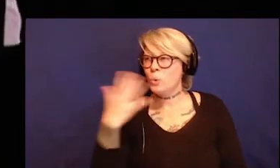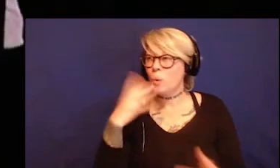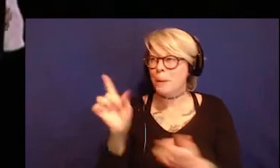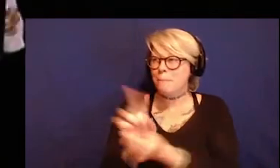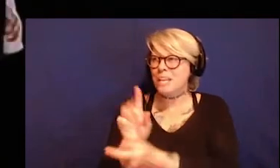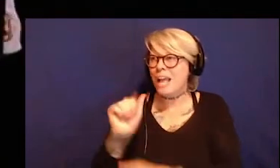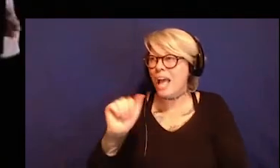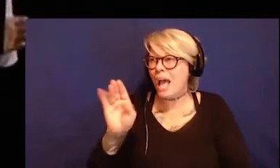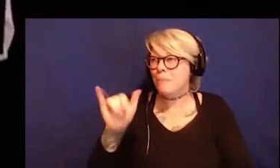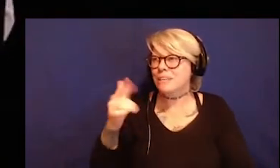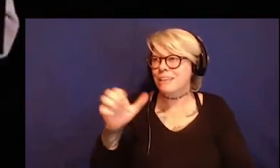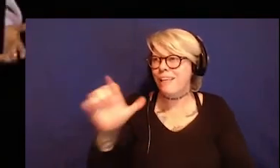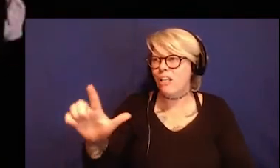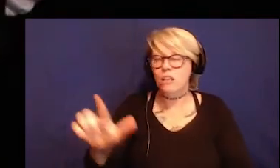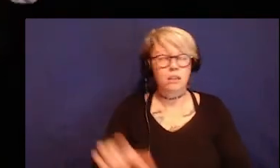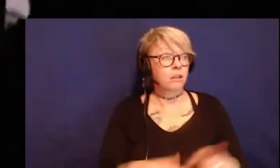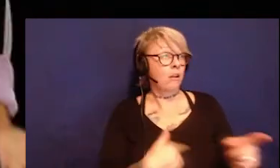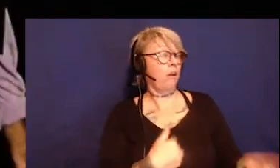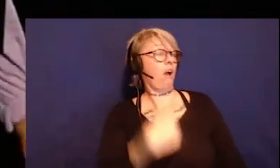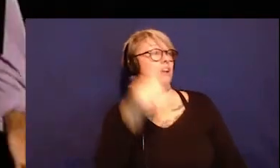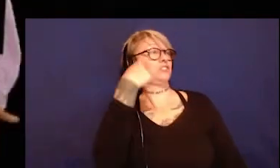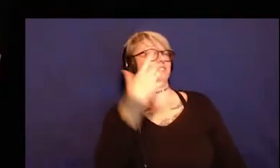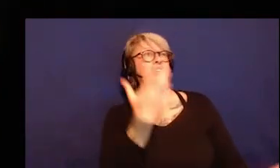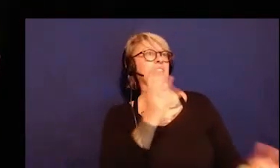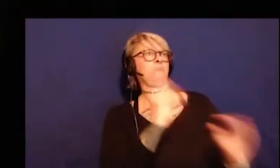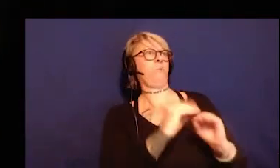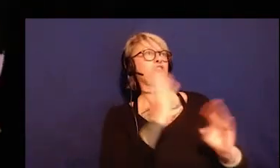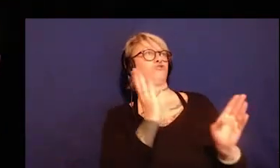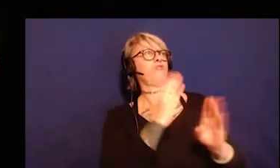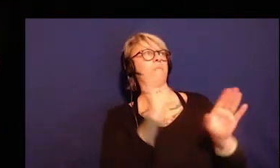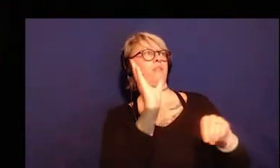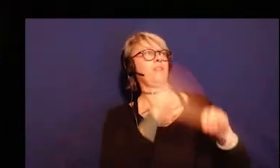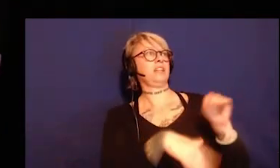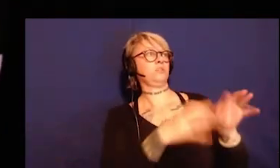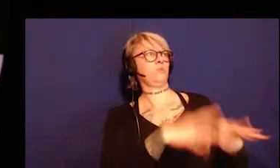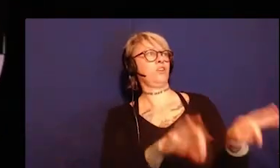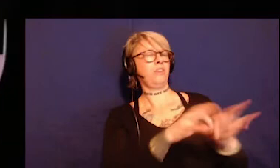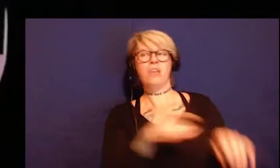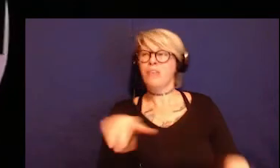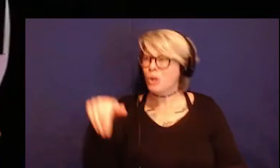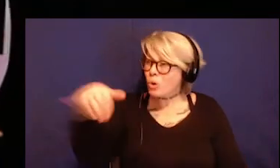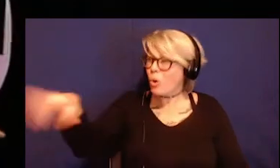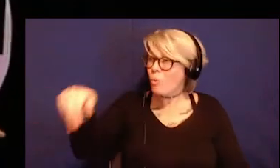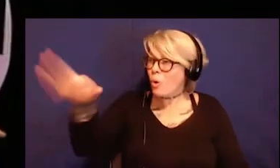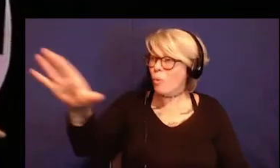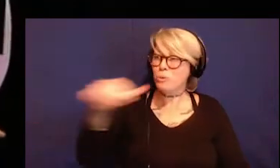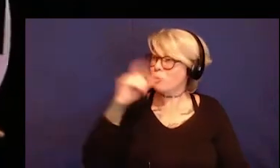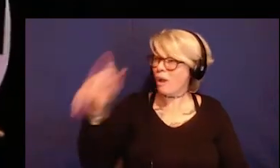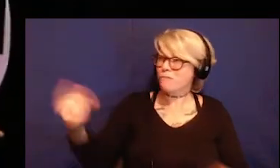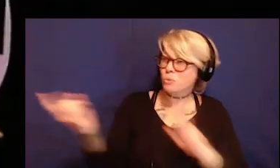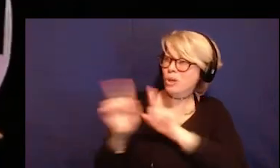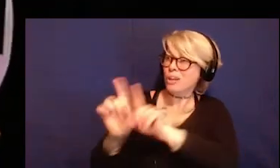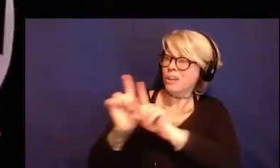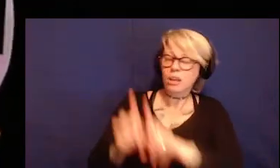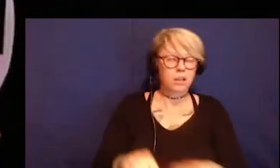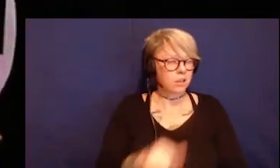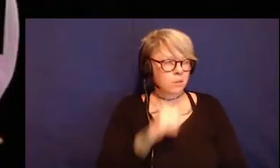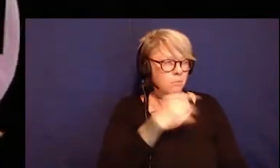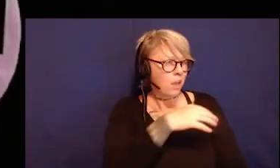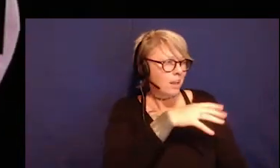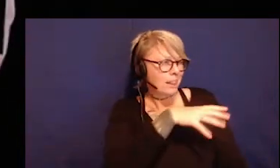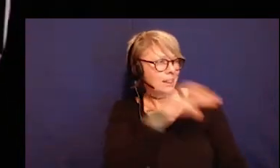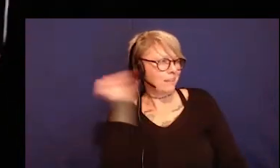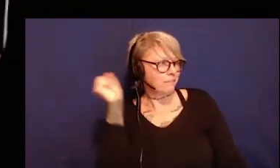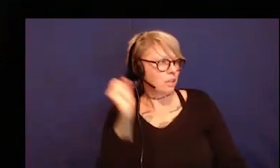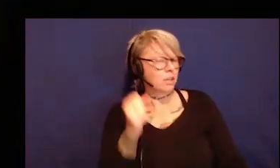more trouble than it's worth. Then go home. I said you didn't have to come with me. I'm not gonna go home. Because you're curious.